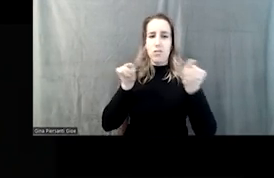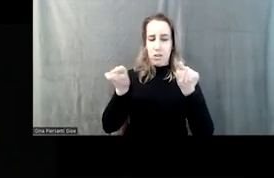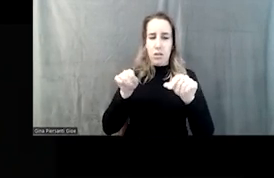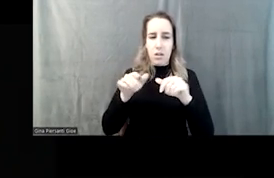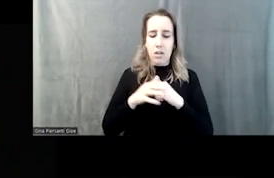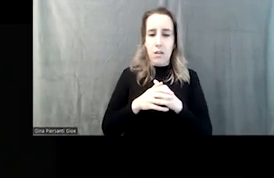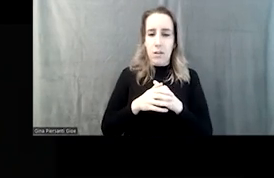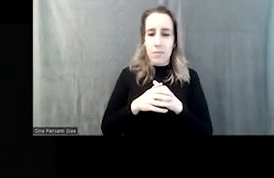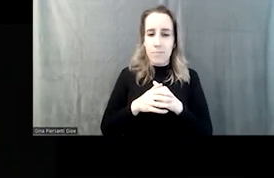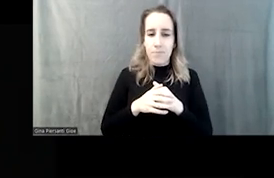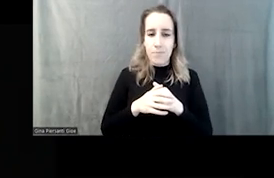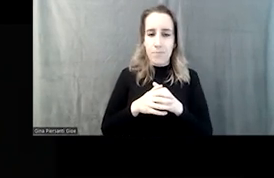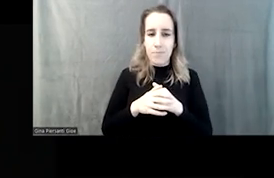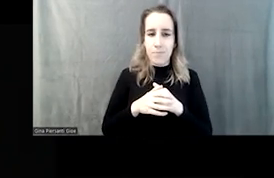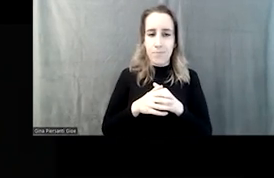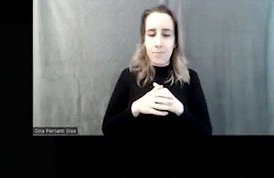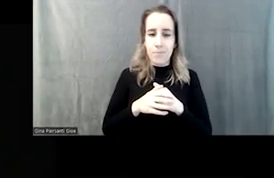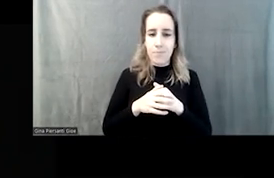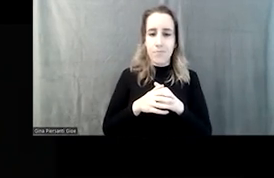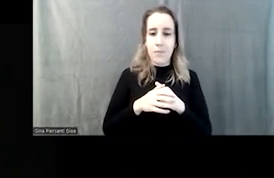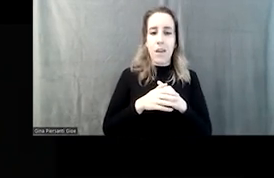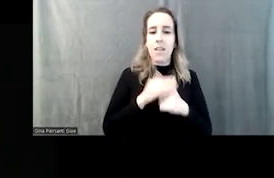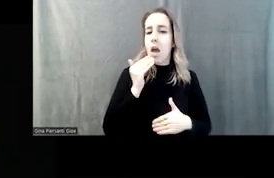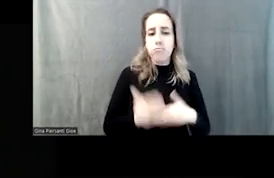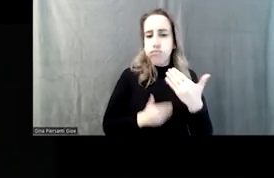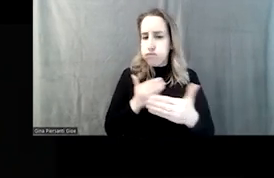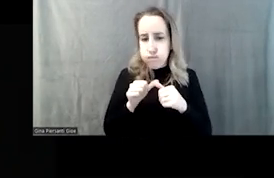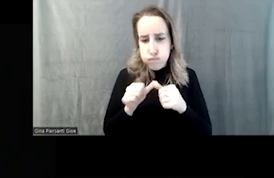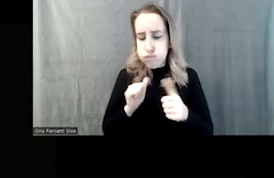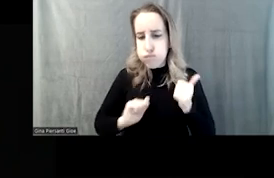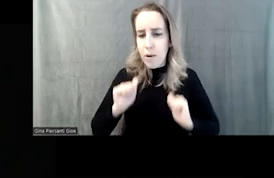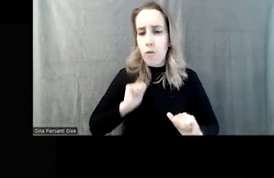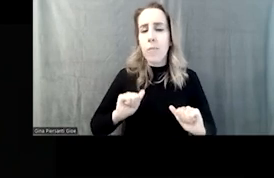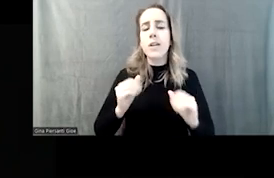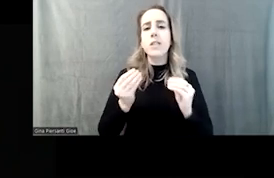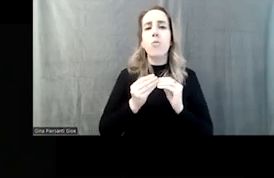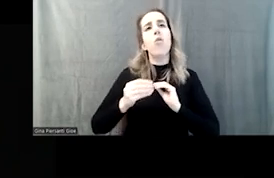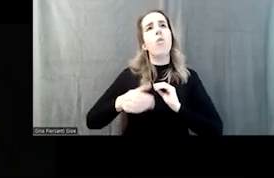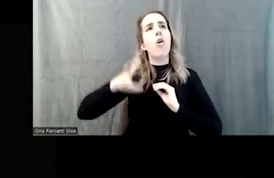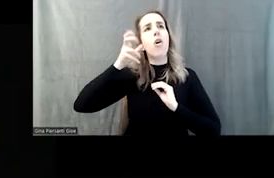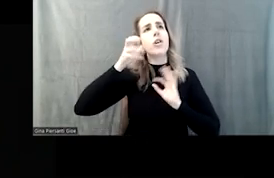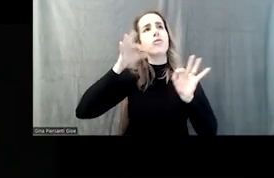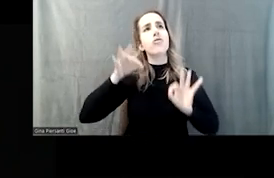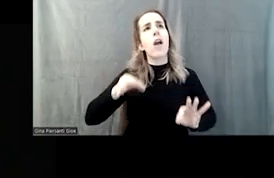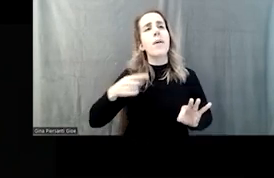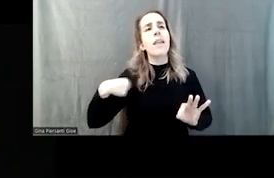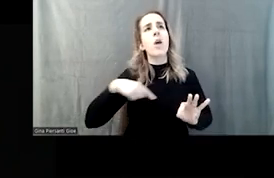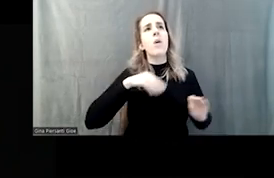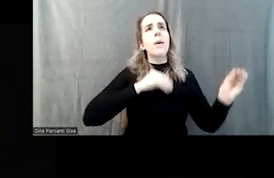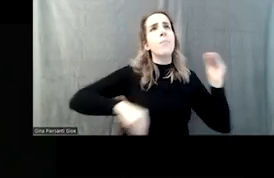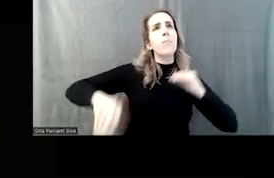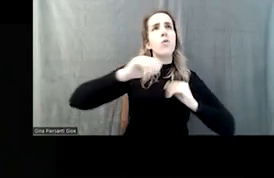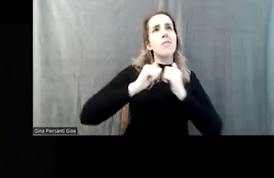beginning. And then we move into kind of audio describing, and we end up moving together, even though we're actually